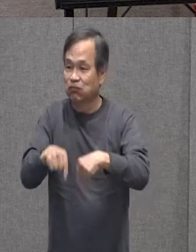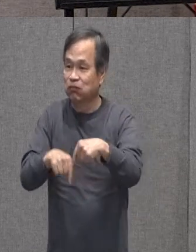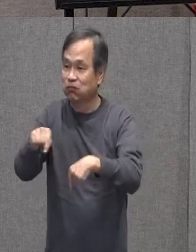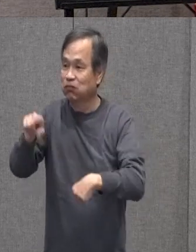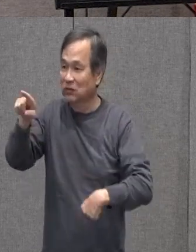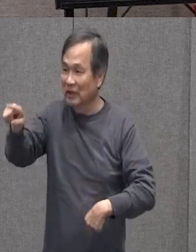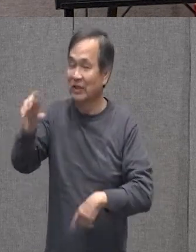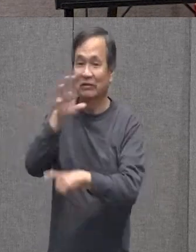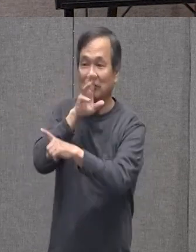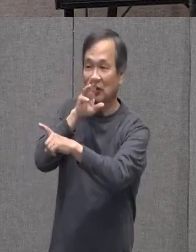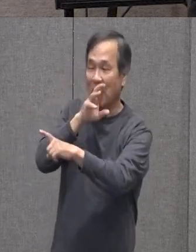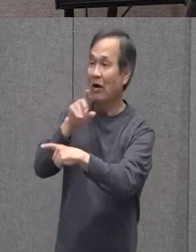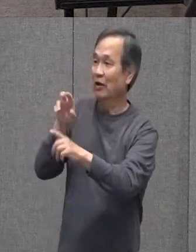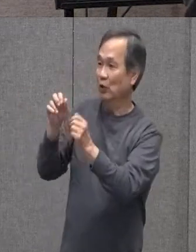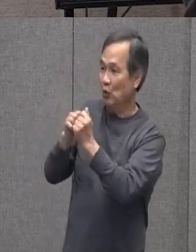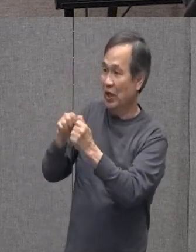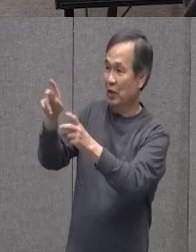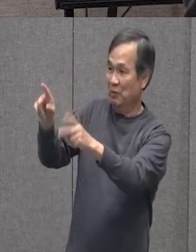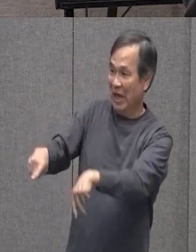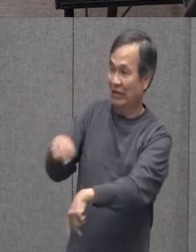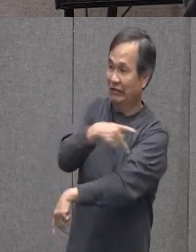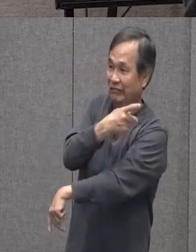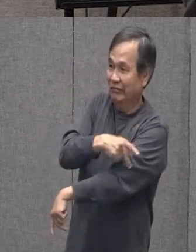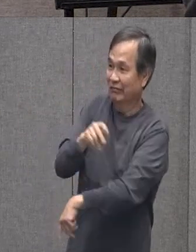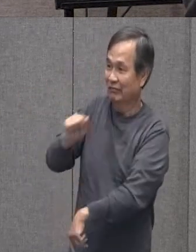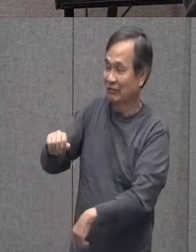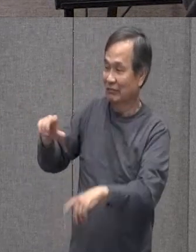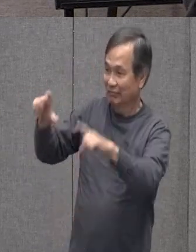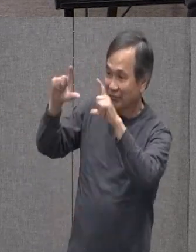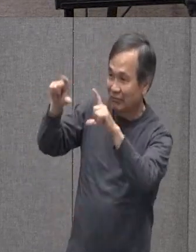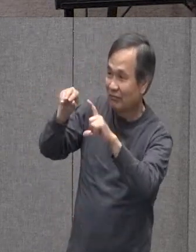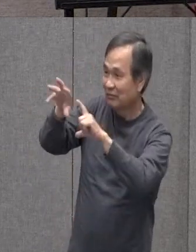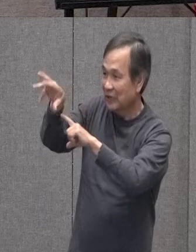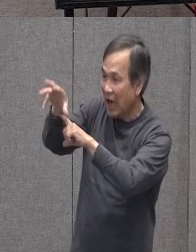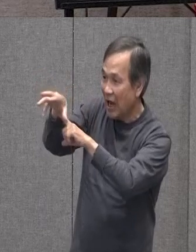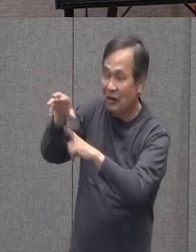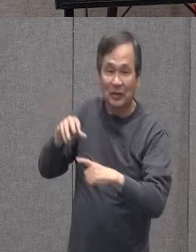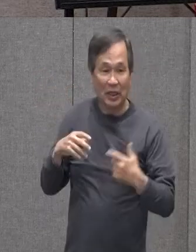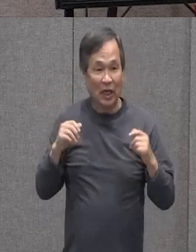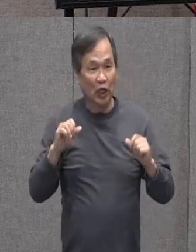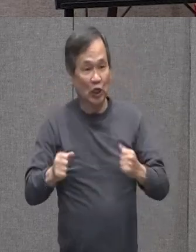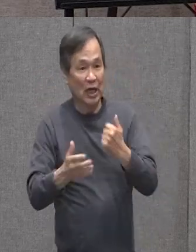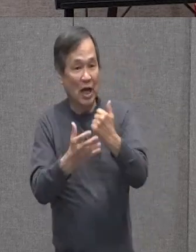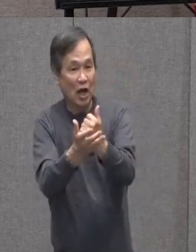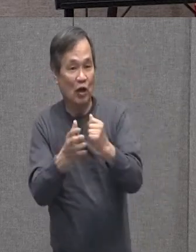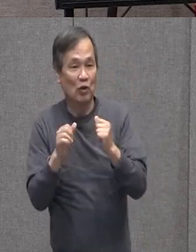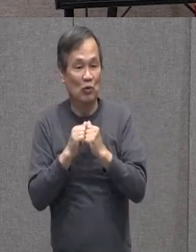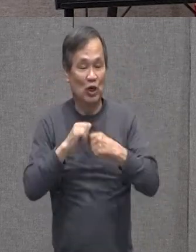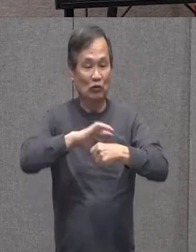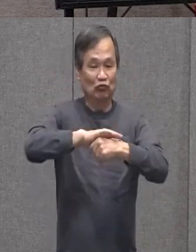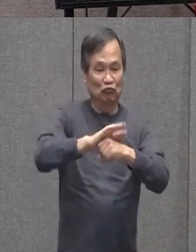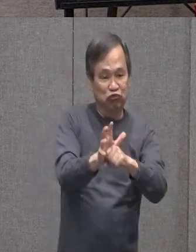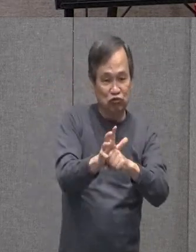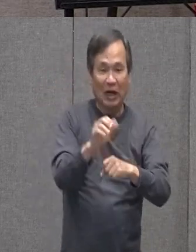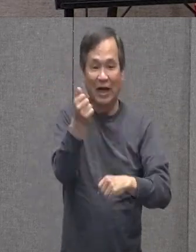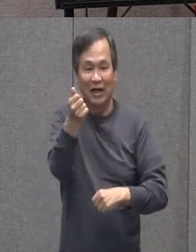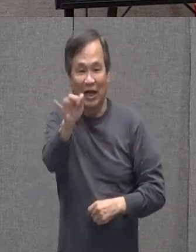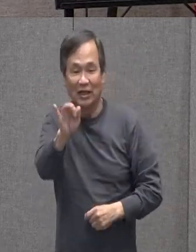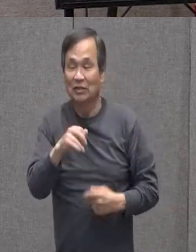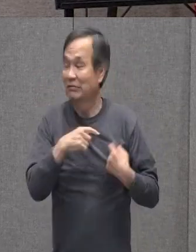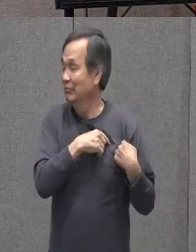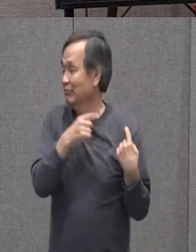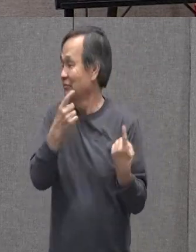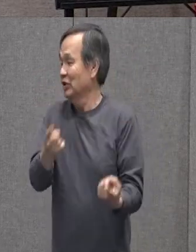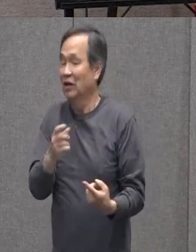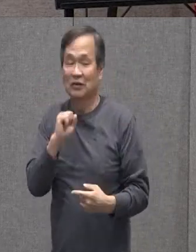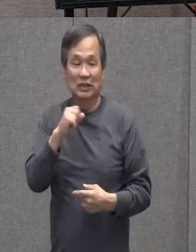tent in the hospital, and others can use it for potential COVID-19 patients. So far, Spot has been